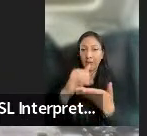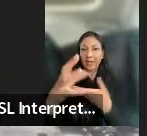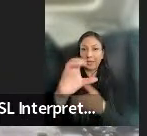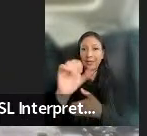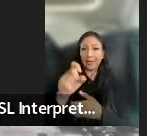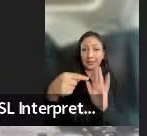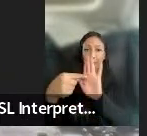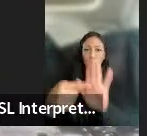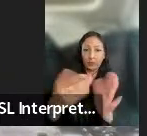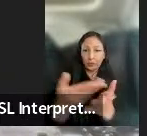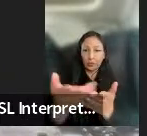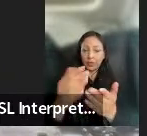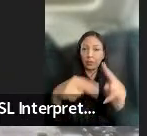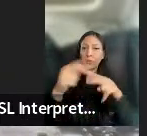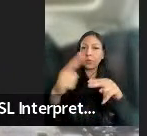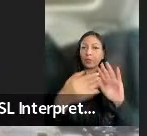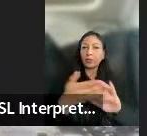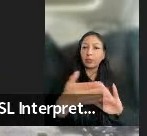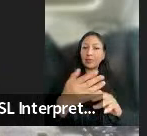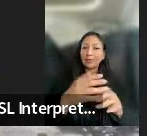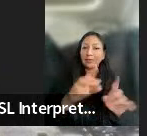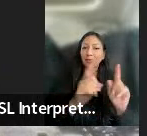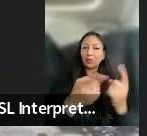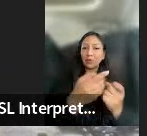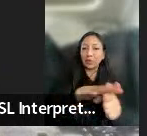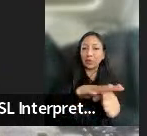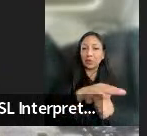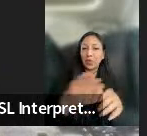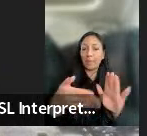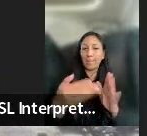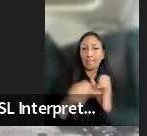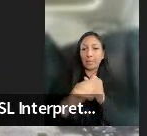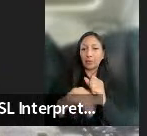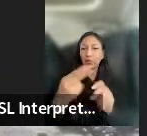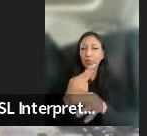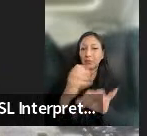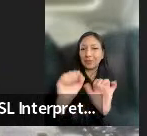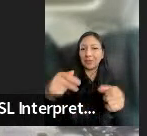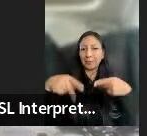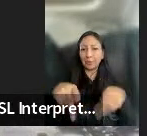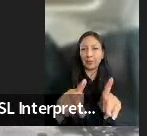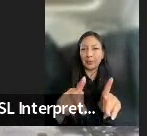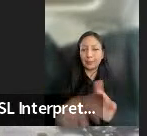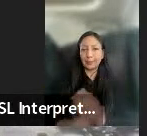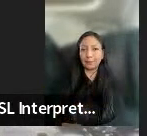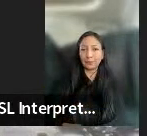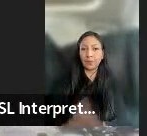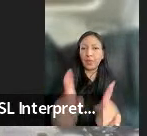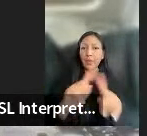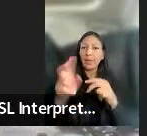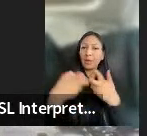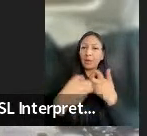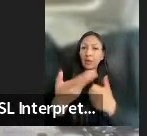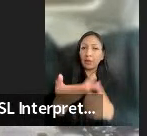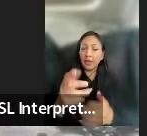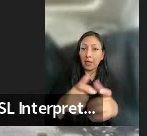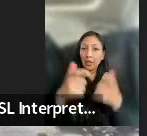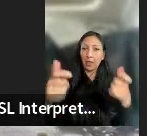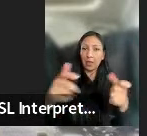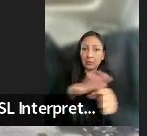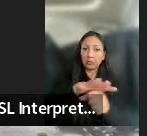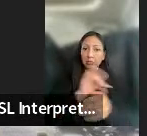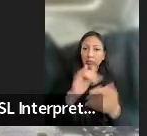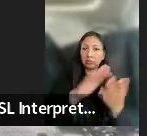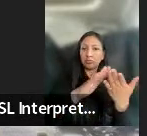in the case illustrated here, which is a manufacturing district, commercial uses are allowed. The issue is that large parts of the city are